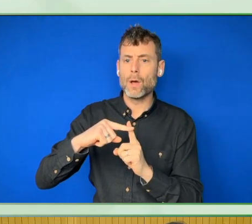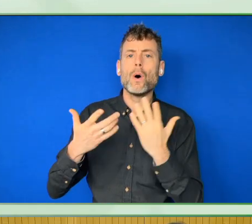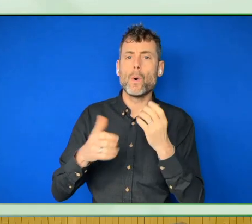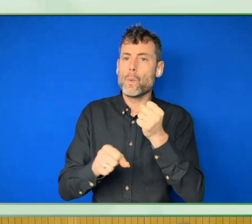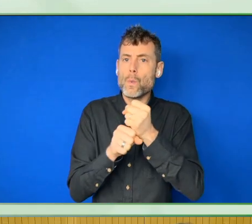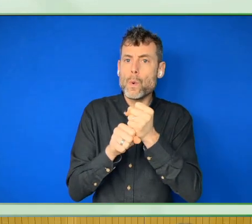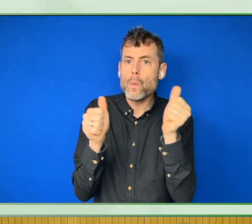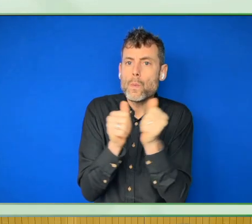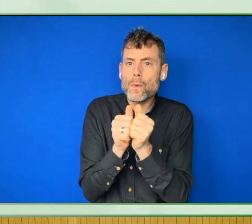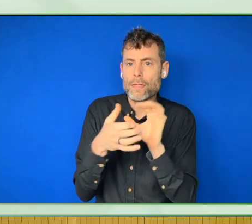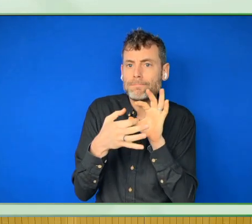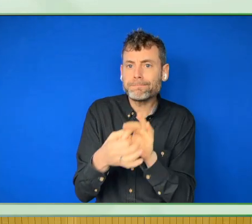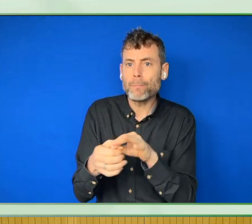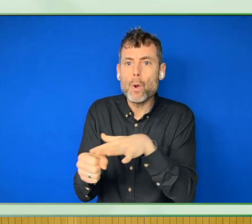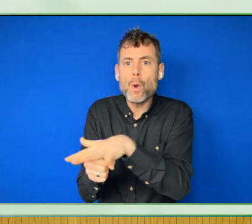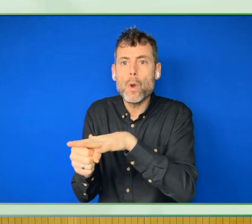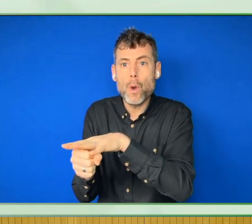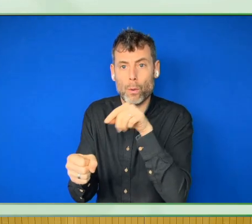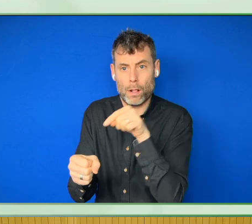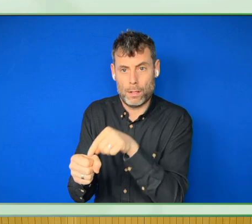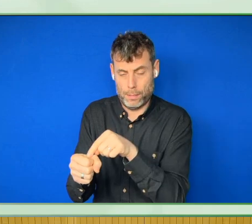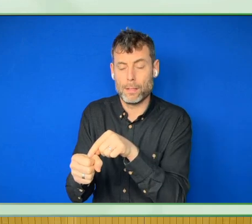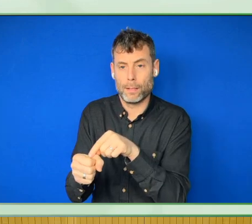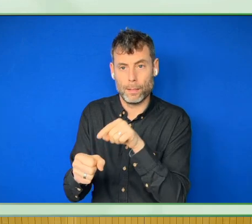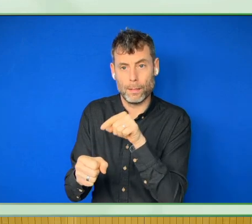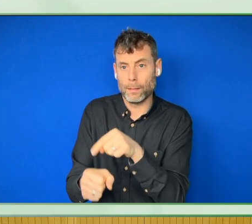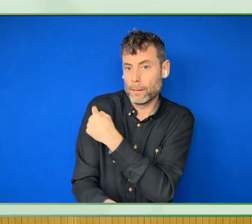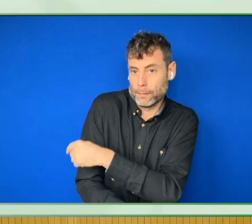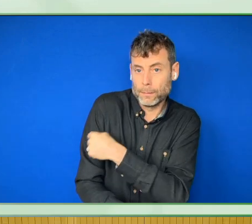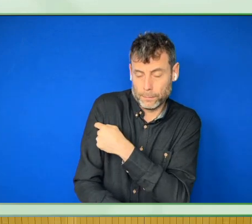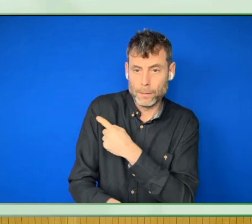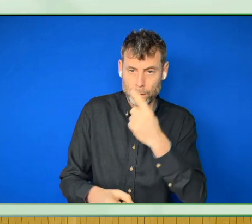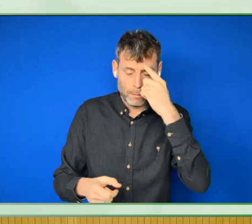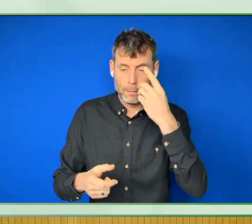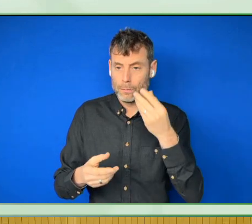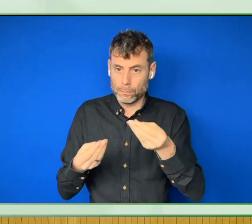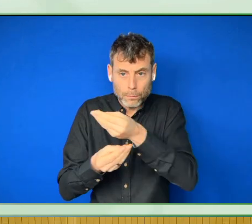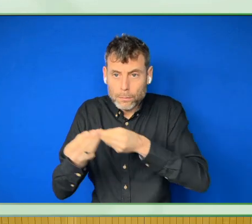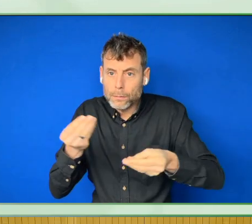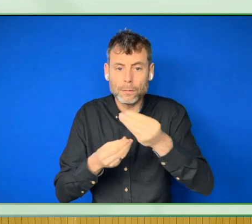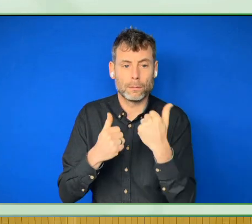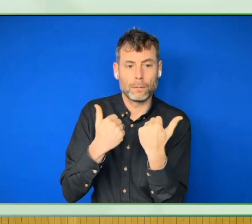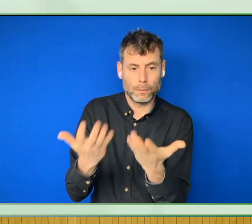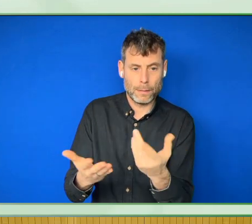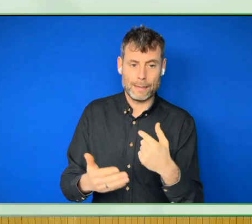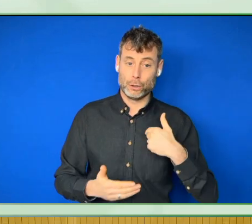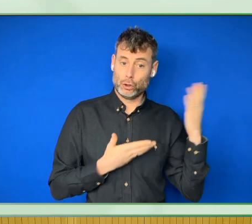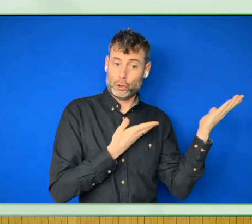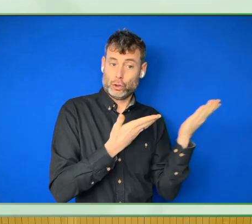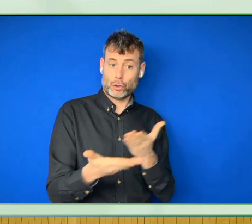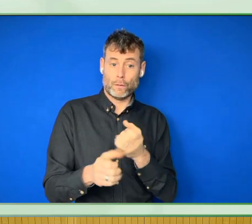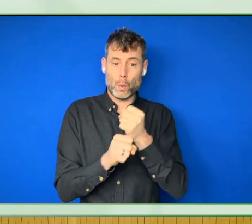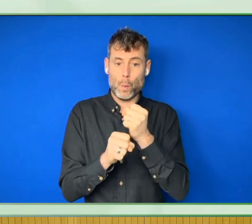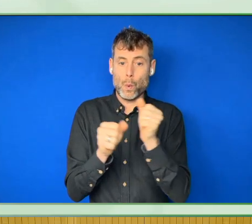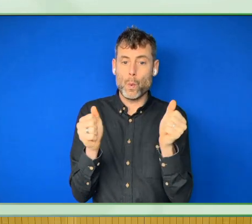can reinvest this income. All services are working with OPC team, but we're working with local